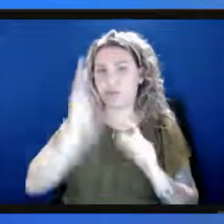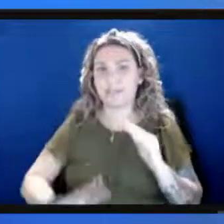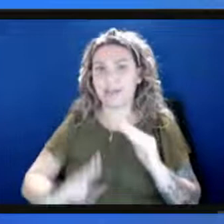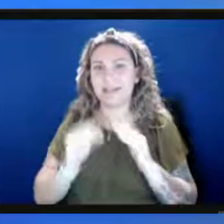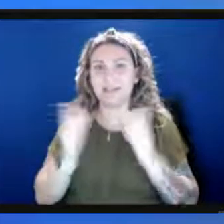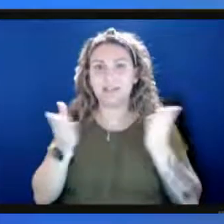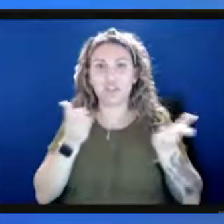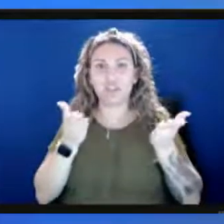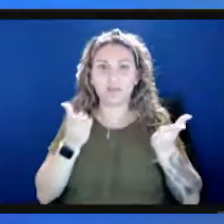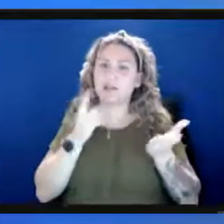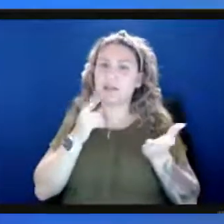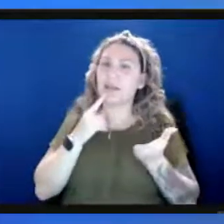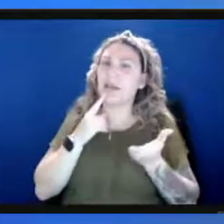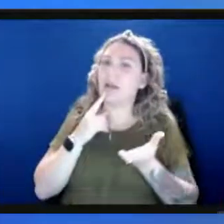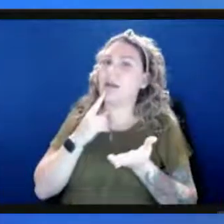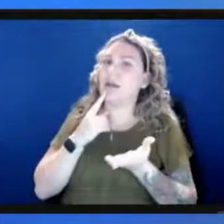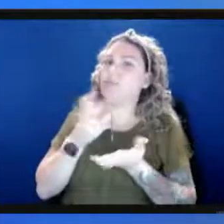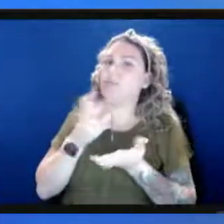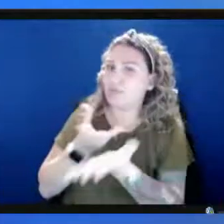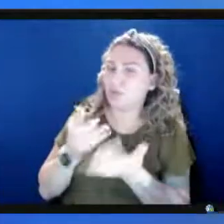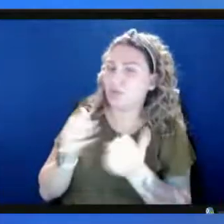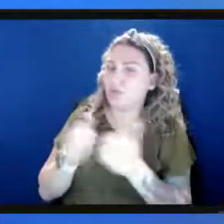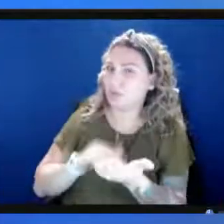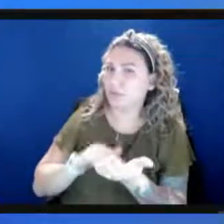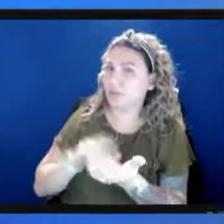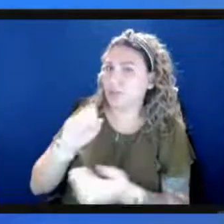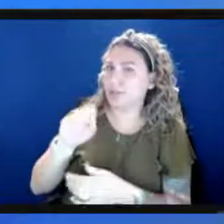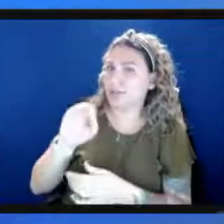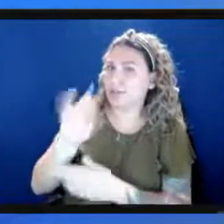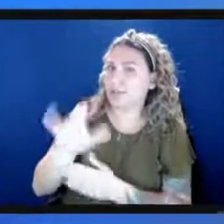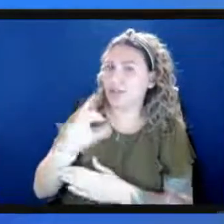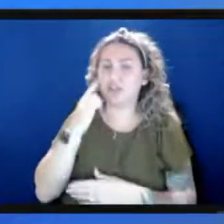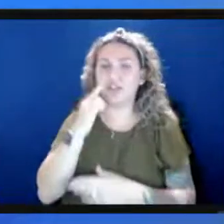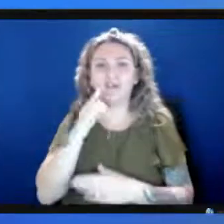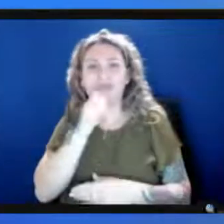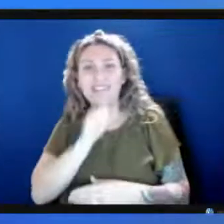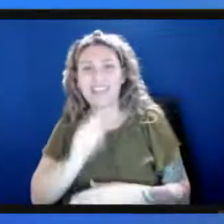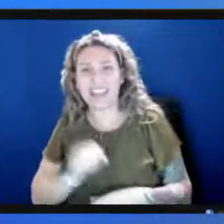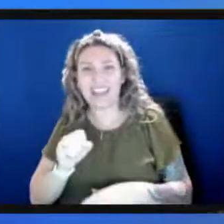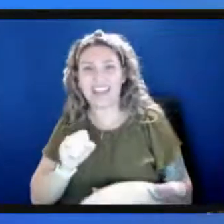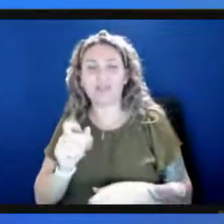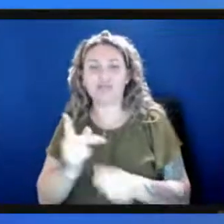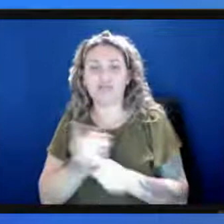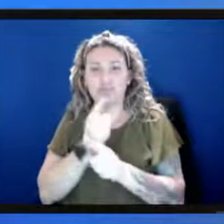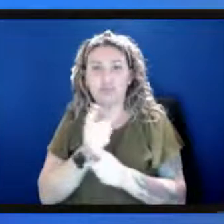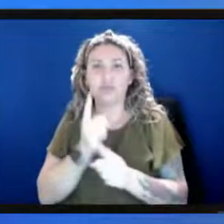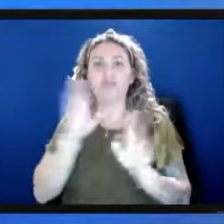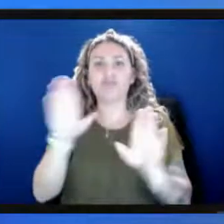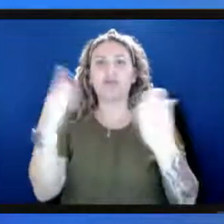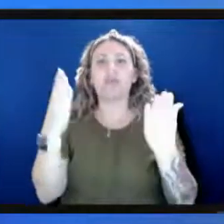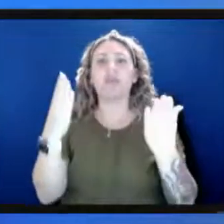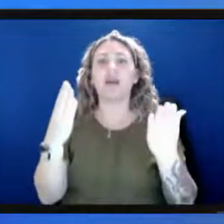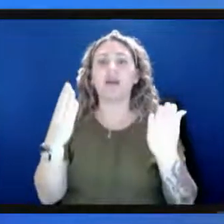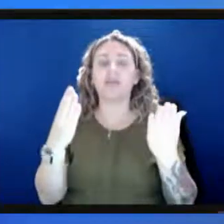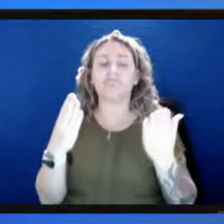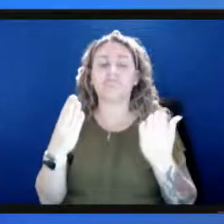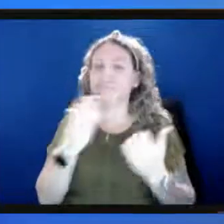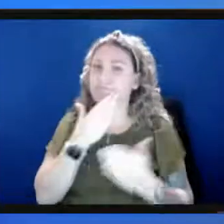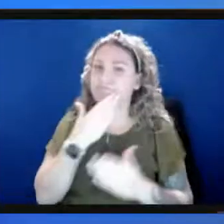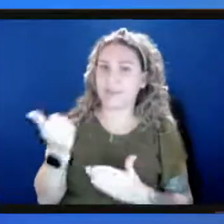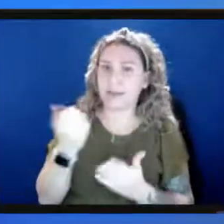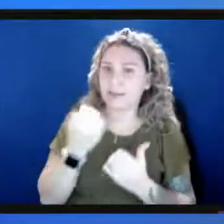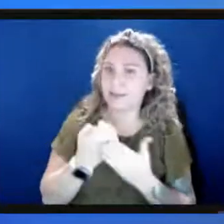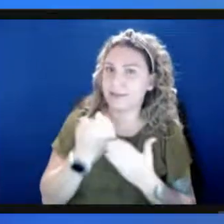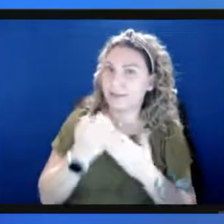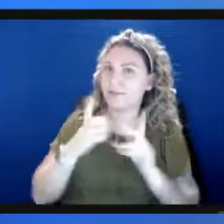consultation services with Dr. Sethi for the age-appropriate population, to help us provide a really great evidence-based medical care for these addiction